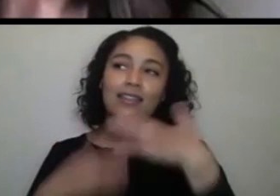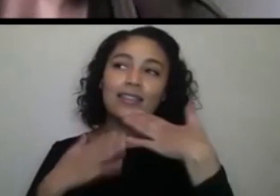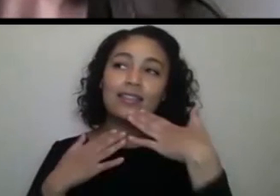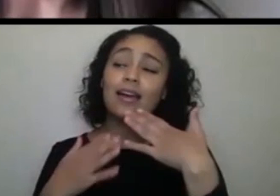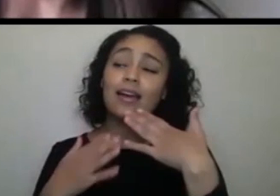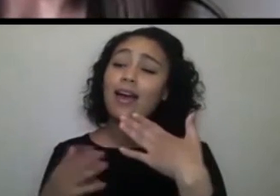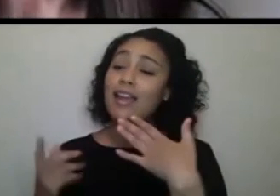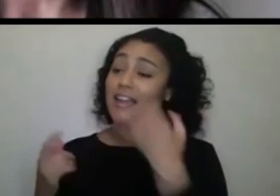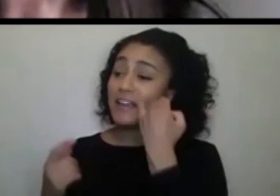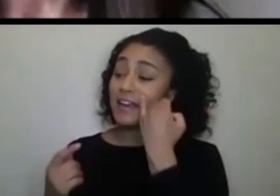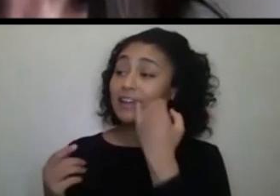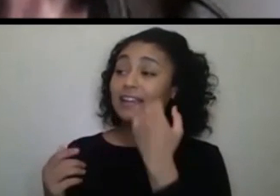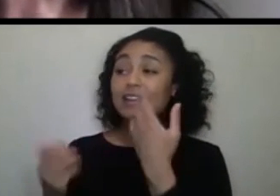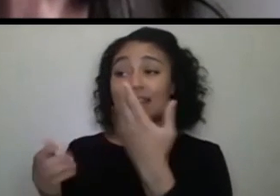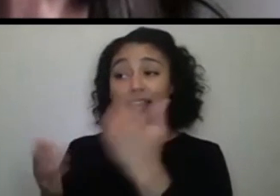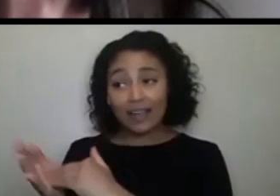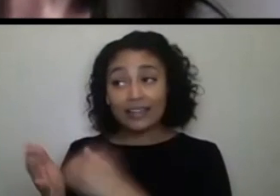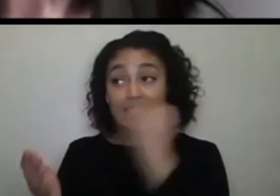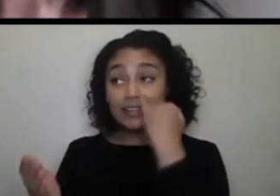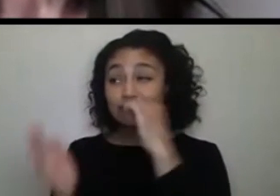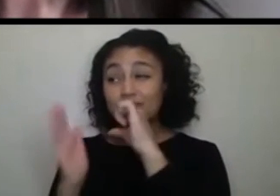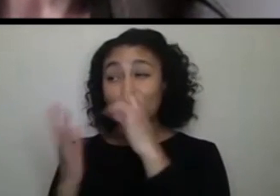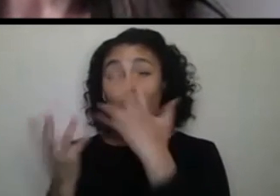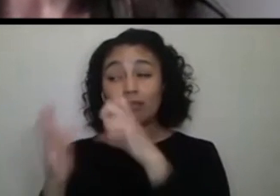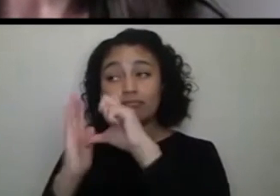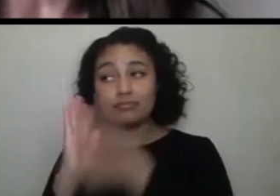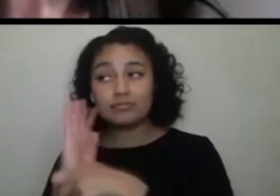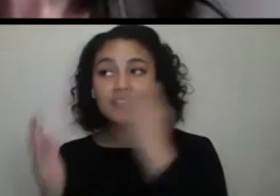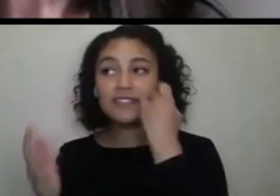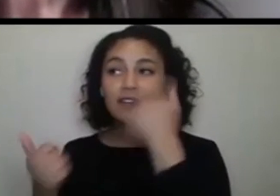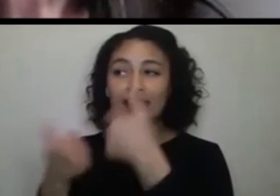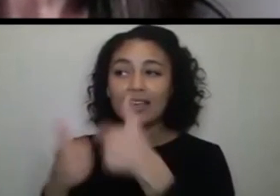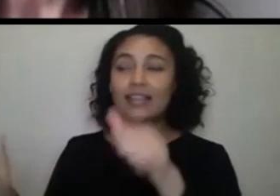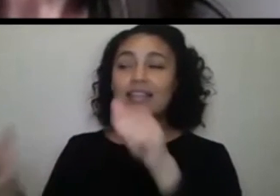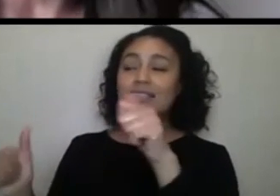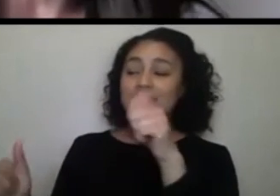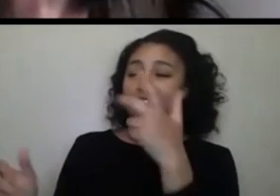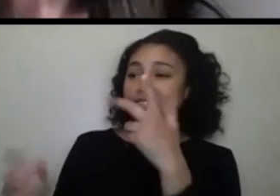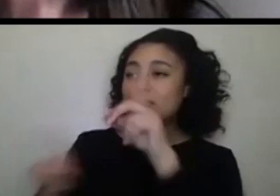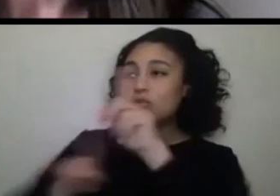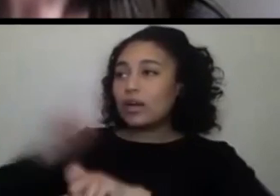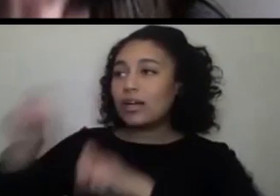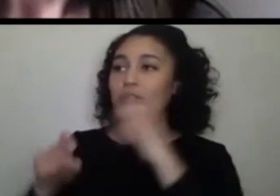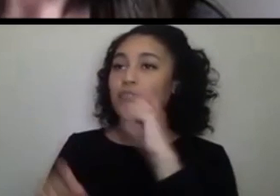if you have any question, please email Vicki and we will put her email address at